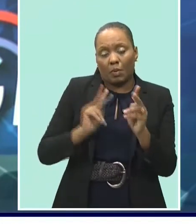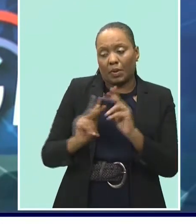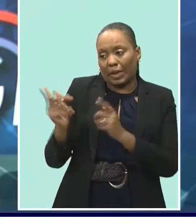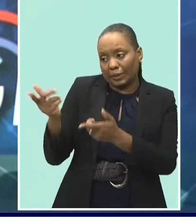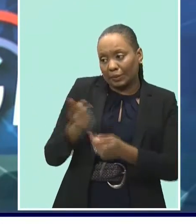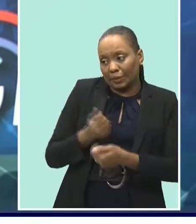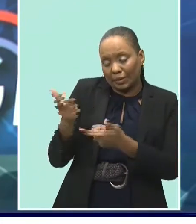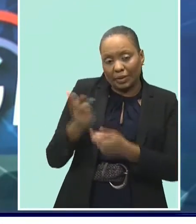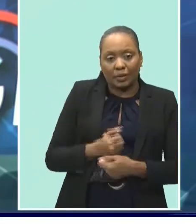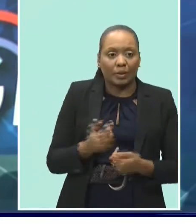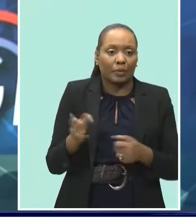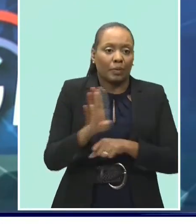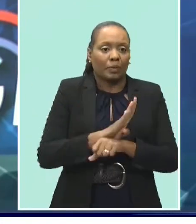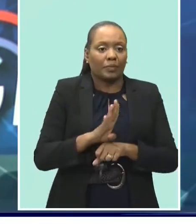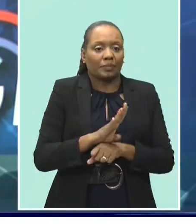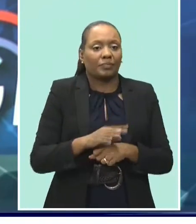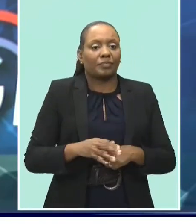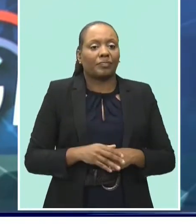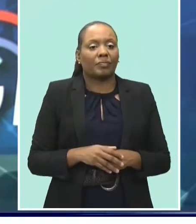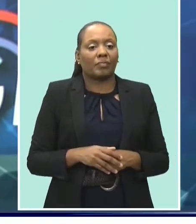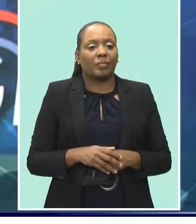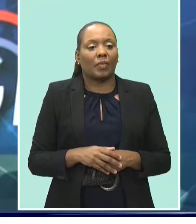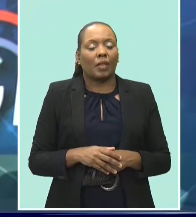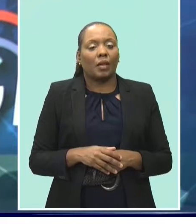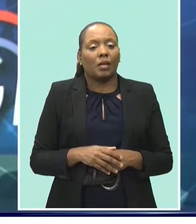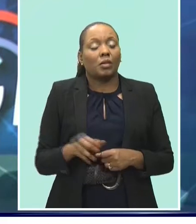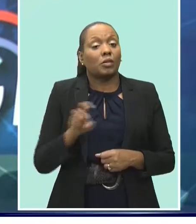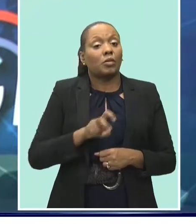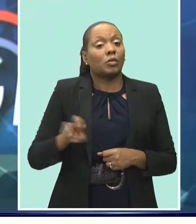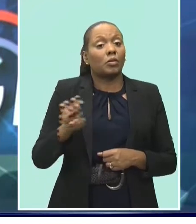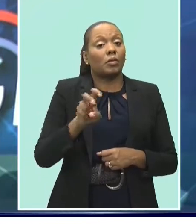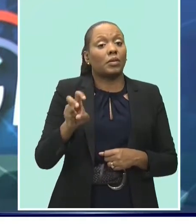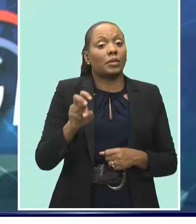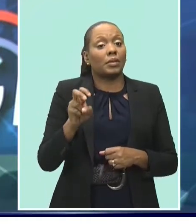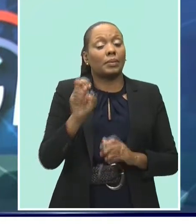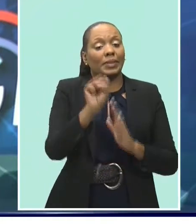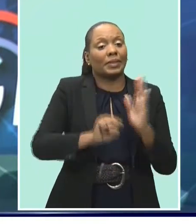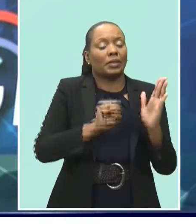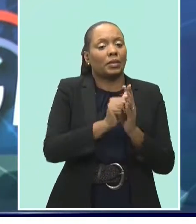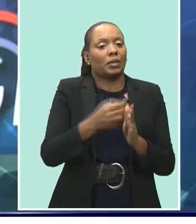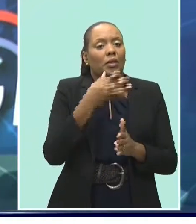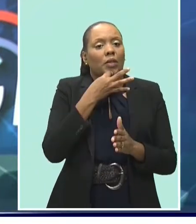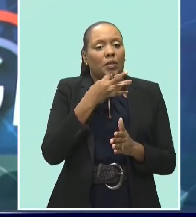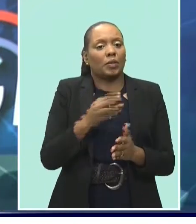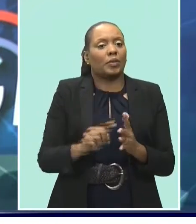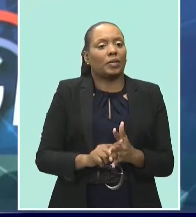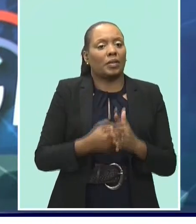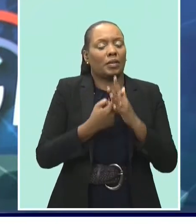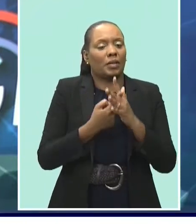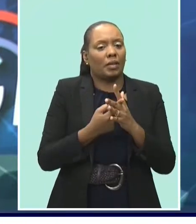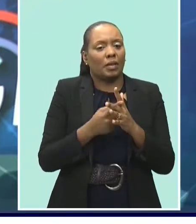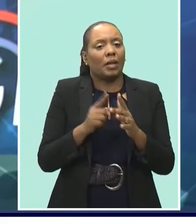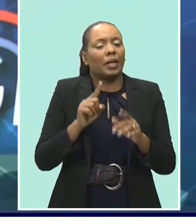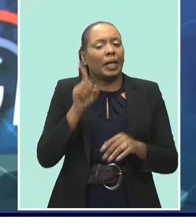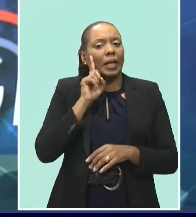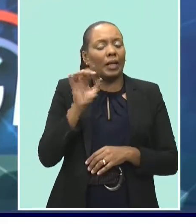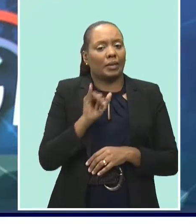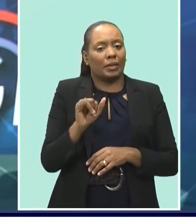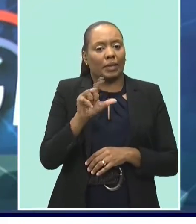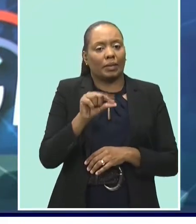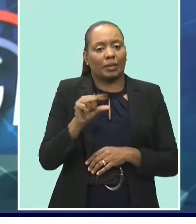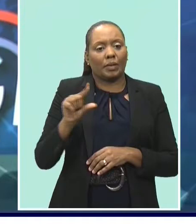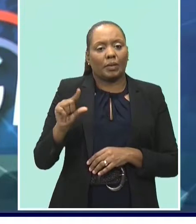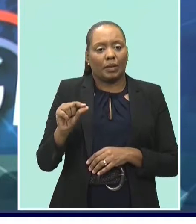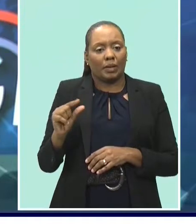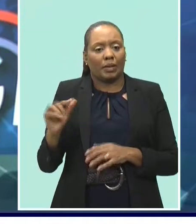the tourist season approaches its peak, there are some indicators that 2020 is going well. And if the droves of visitors flocking to the street